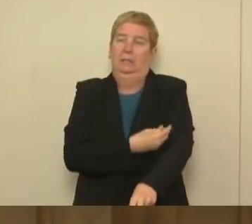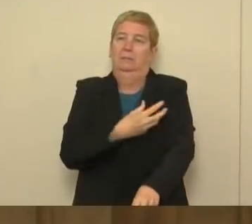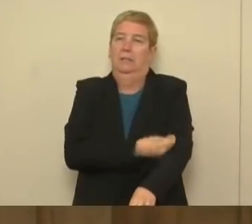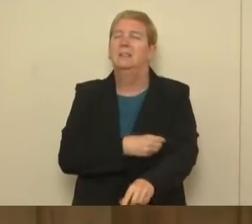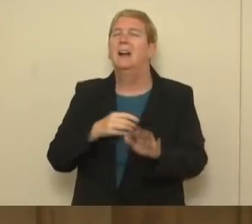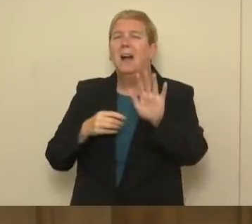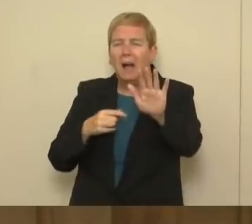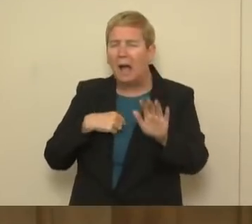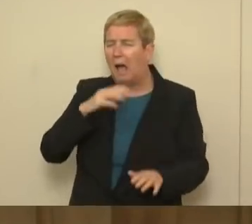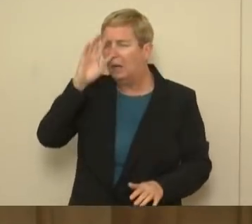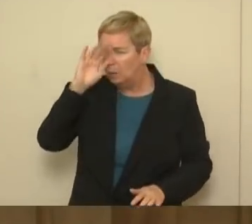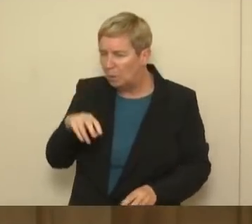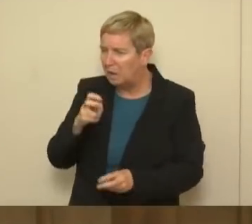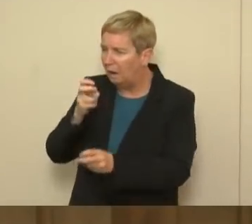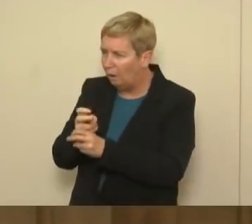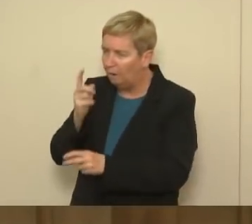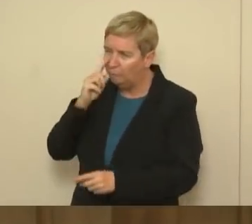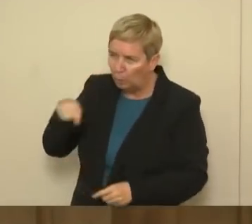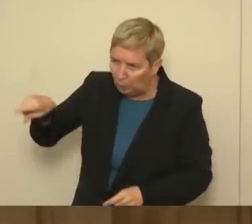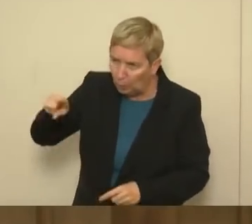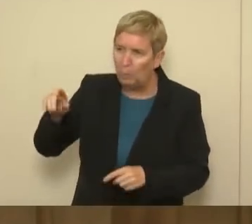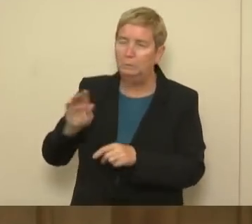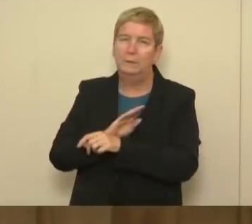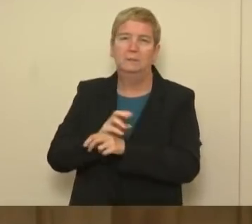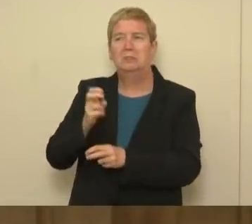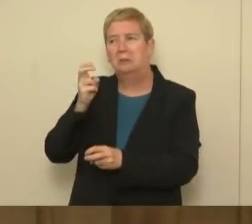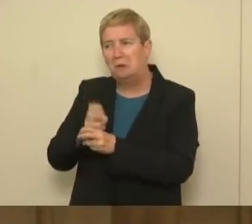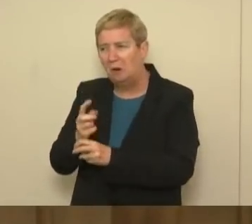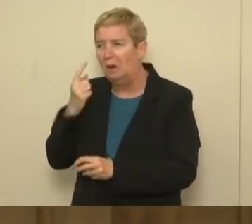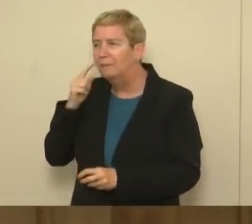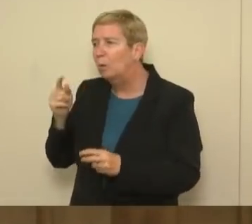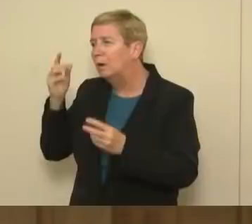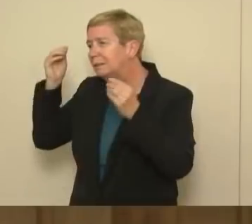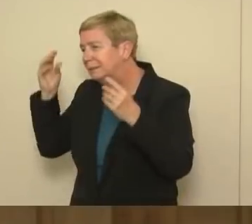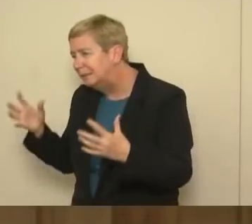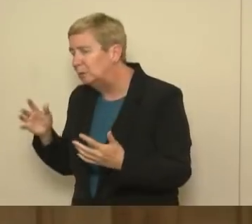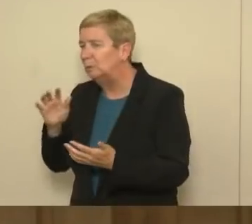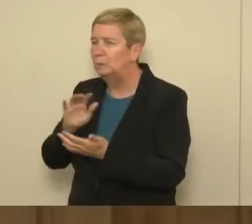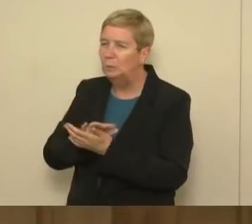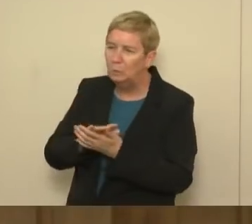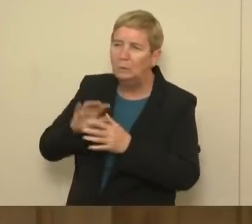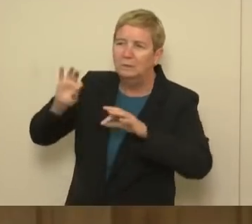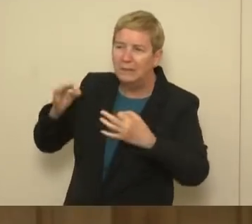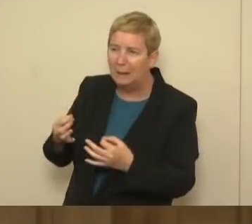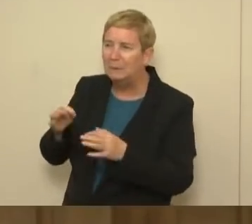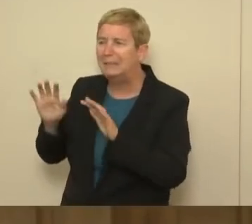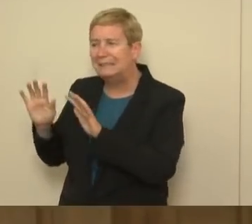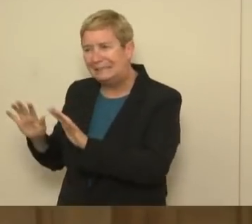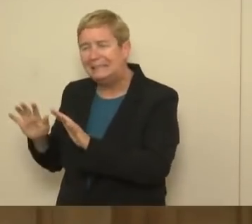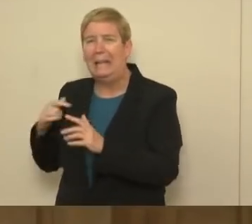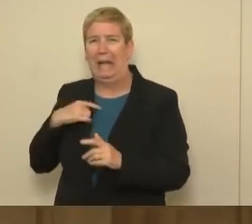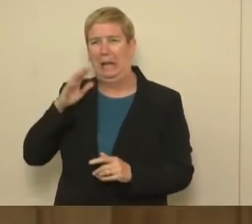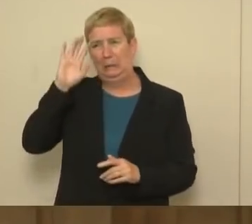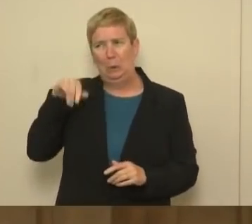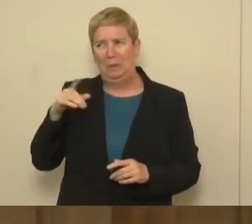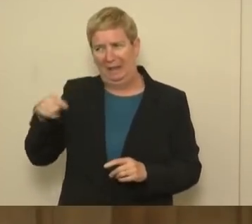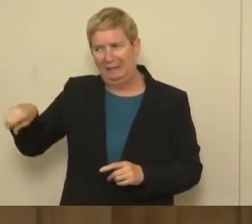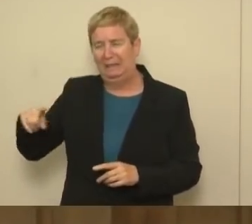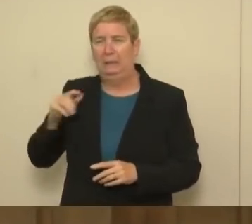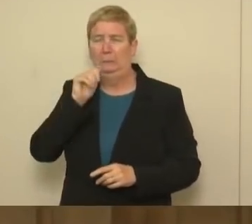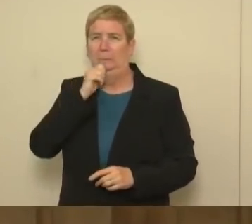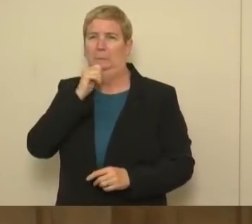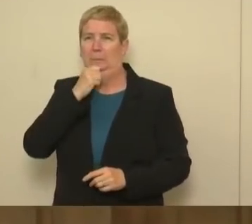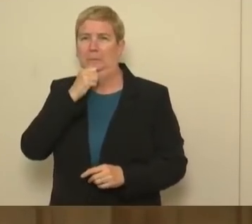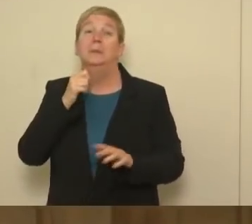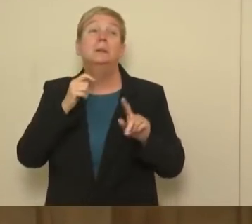and for teachers and parents and others. So I think the governor's right. We have to keep pulling on this one. Just opening a